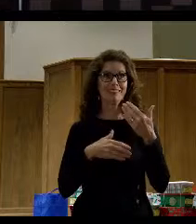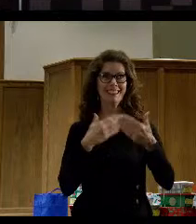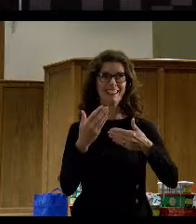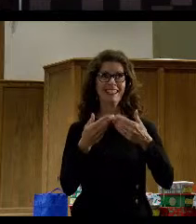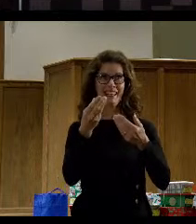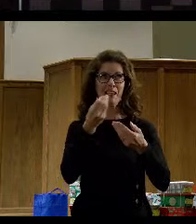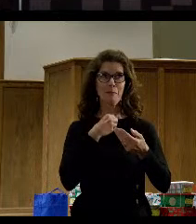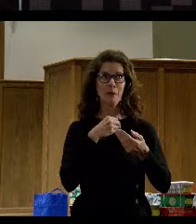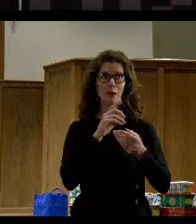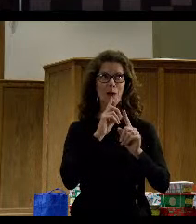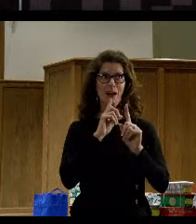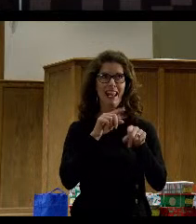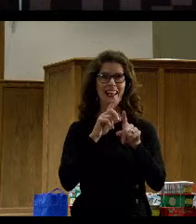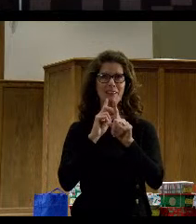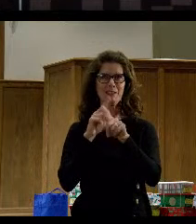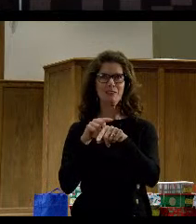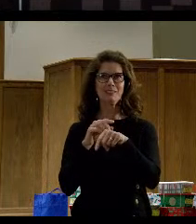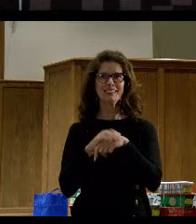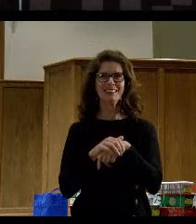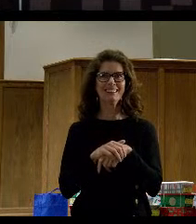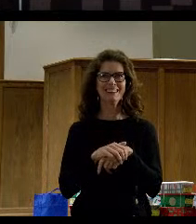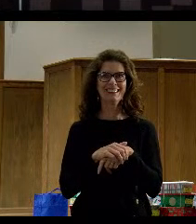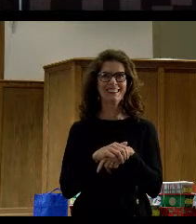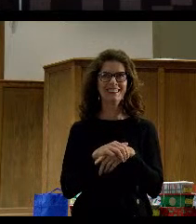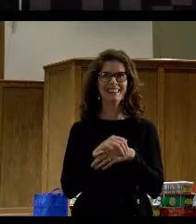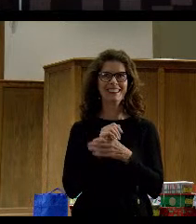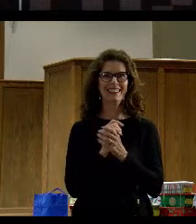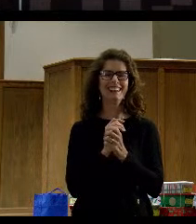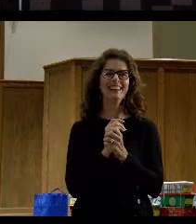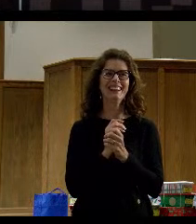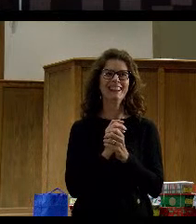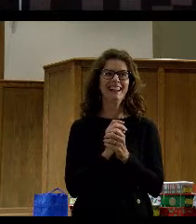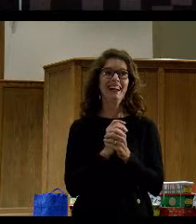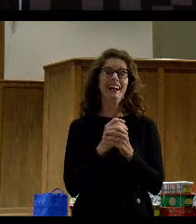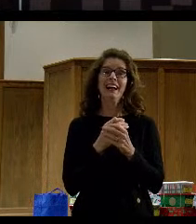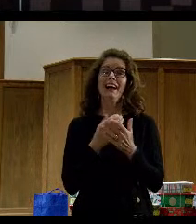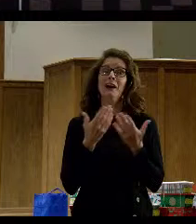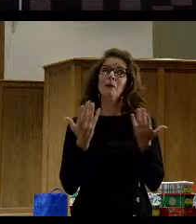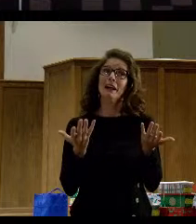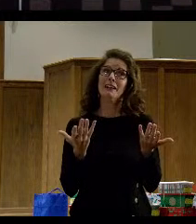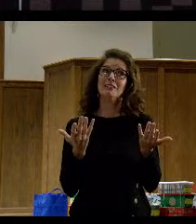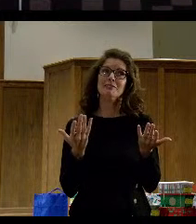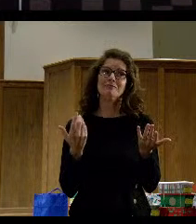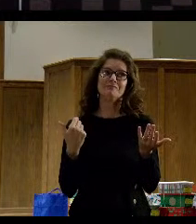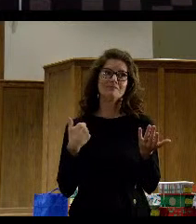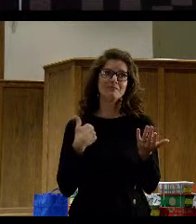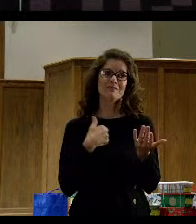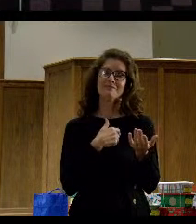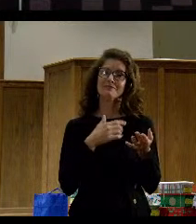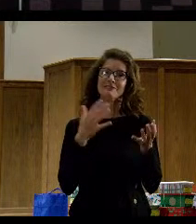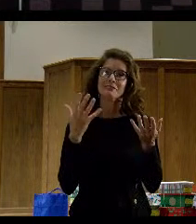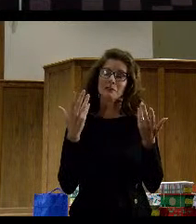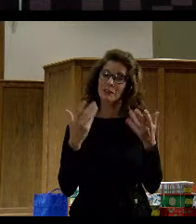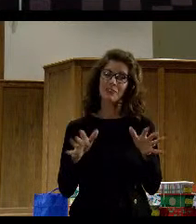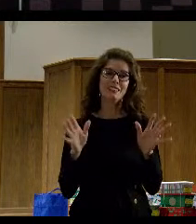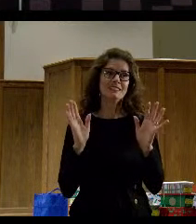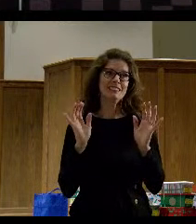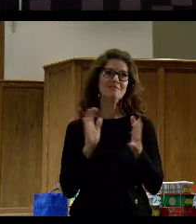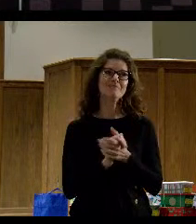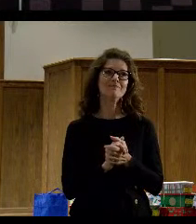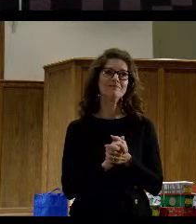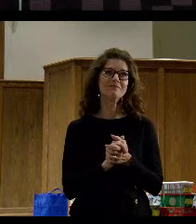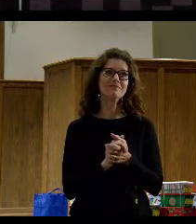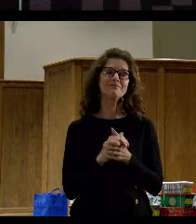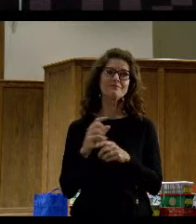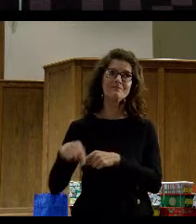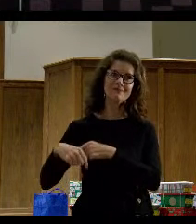answers. Give us a number so we can know. We got through it. It was quite the week, but we have